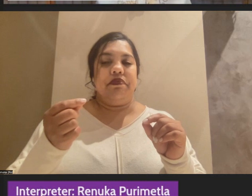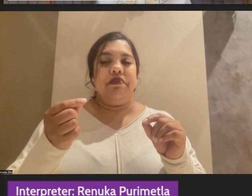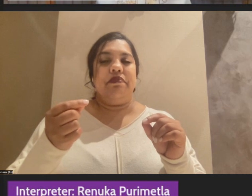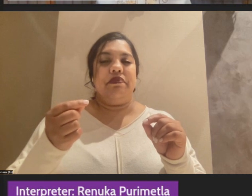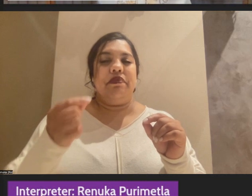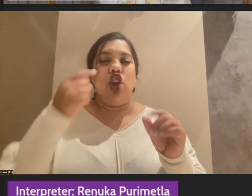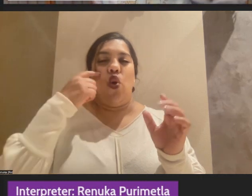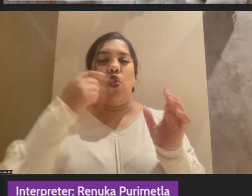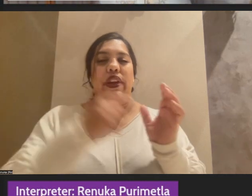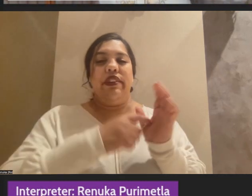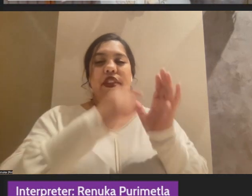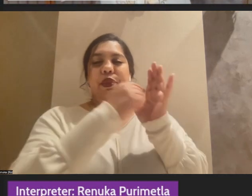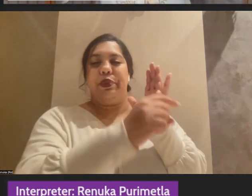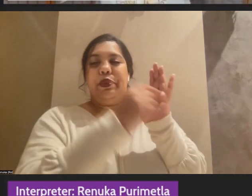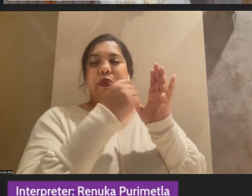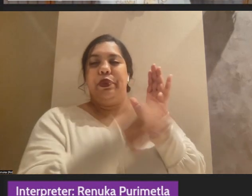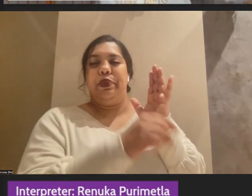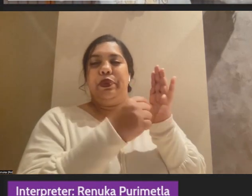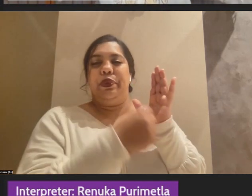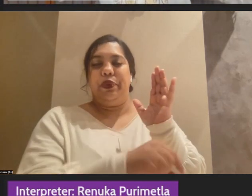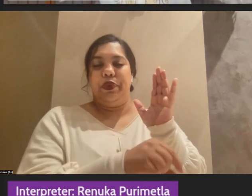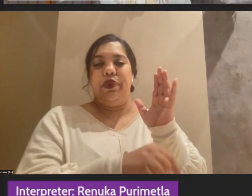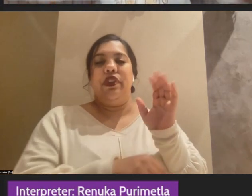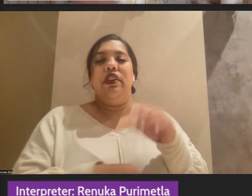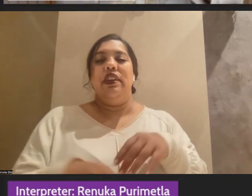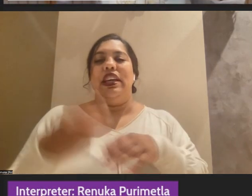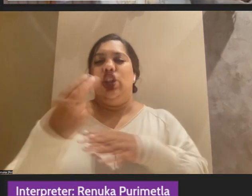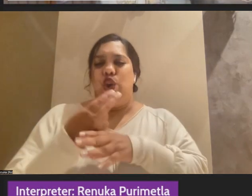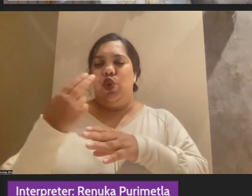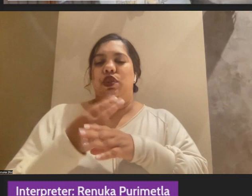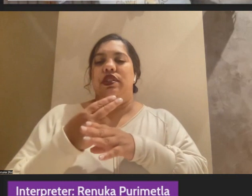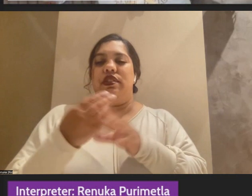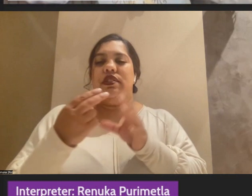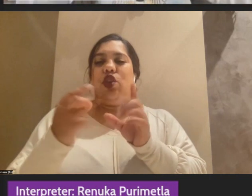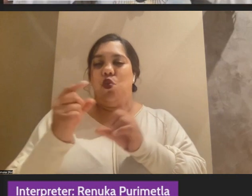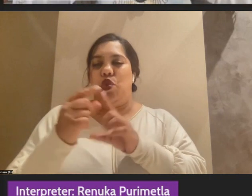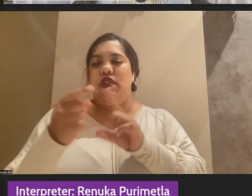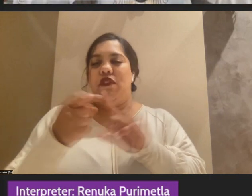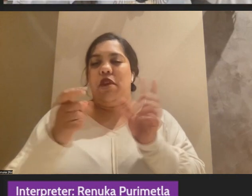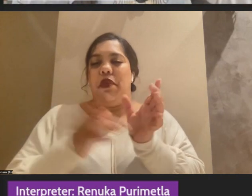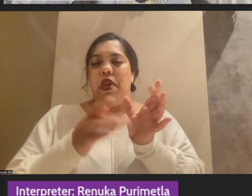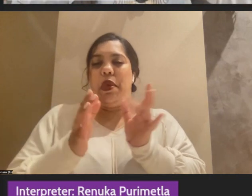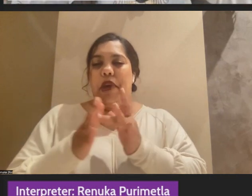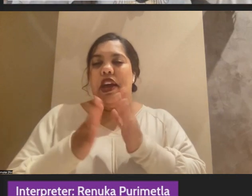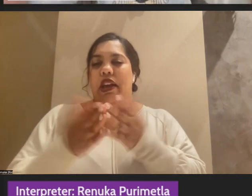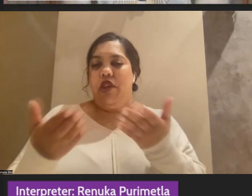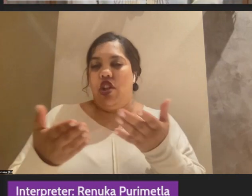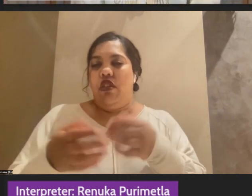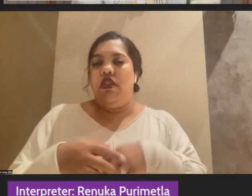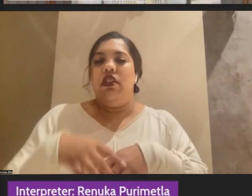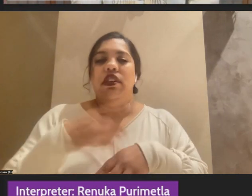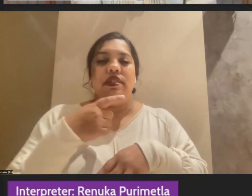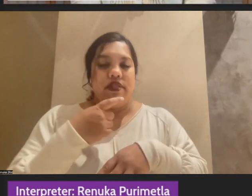the Almighty in the temple of the living God, in the banquet hall of heaven,